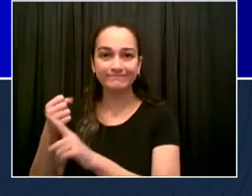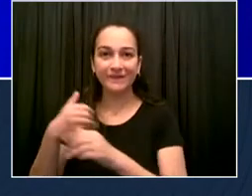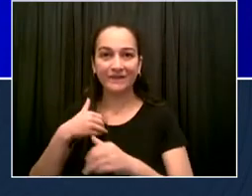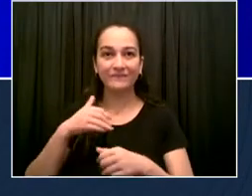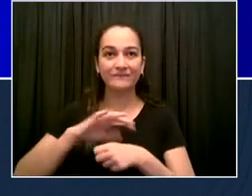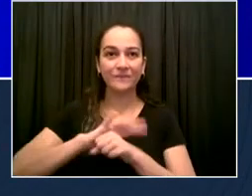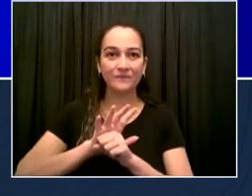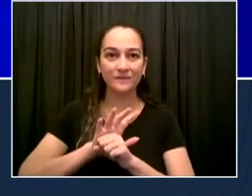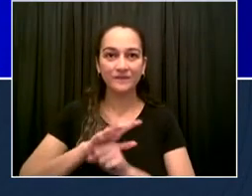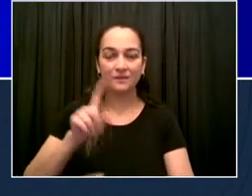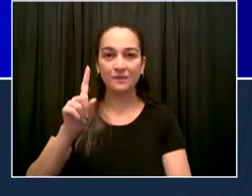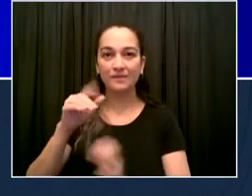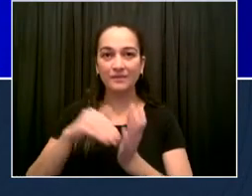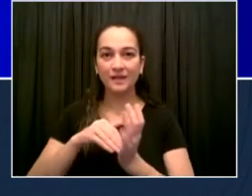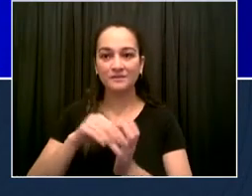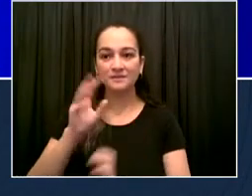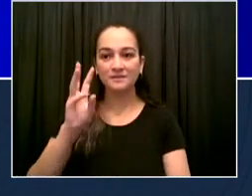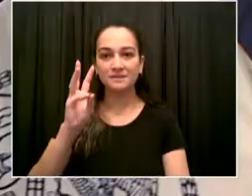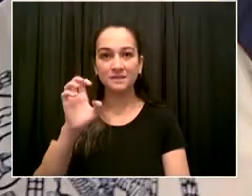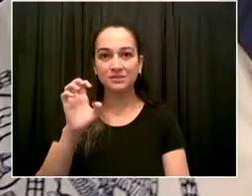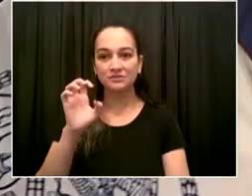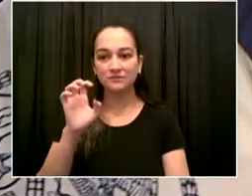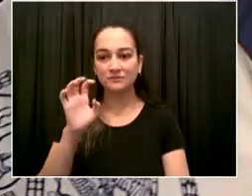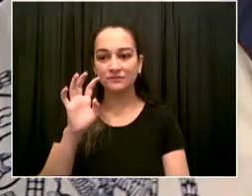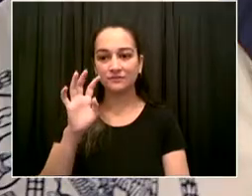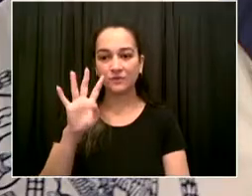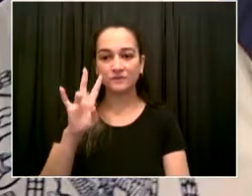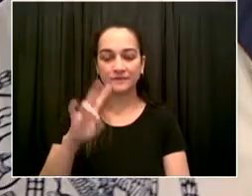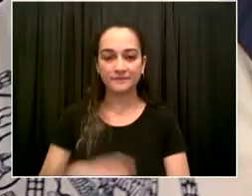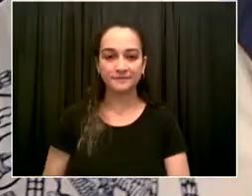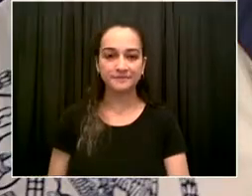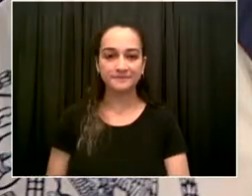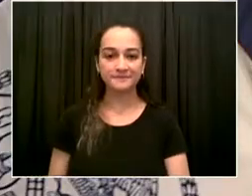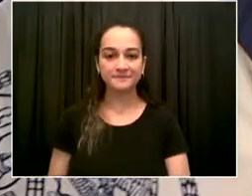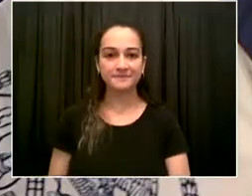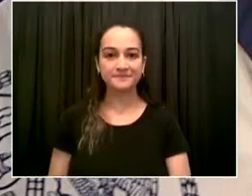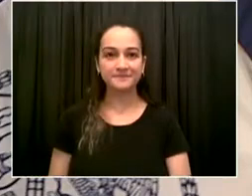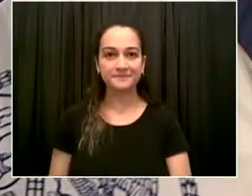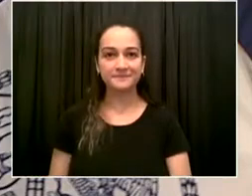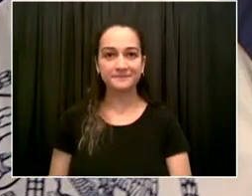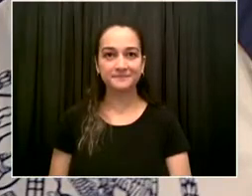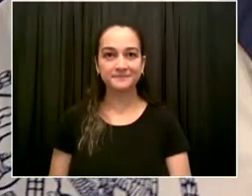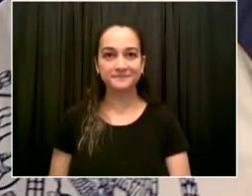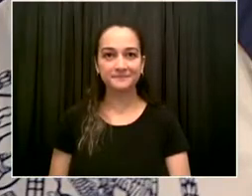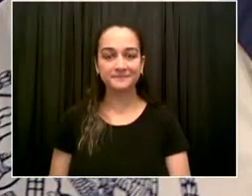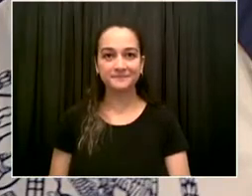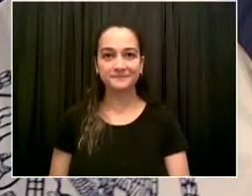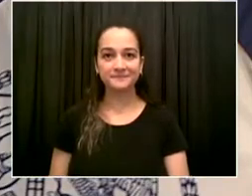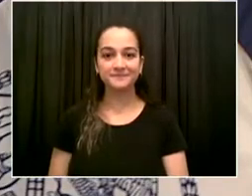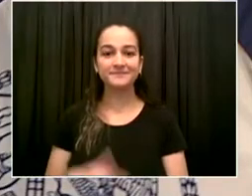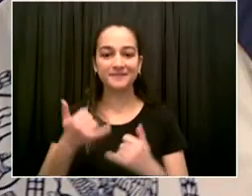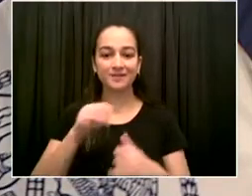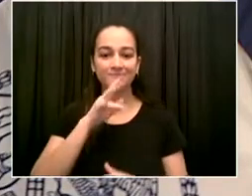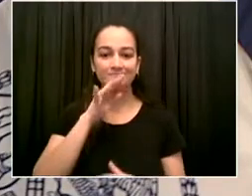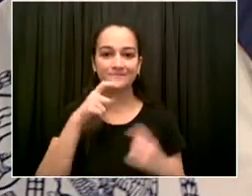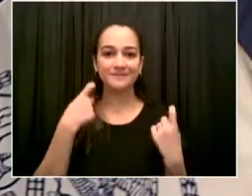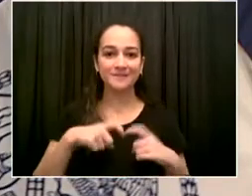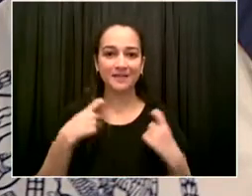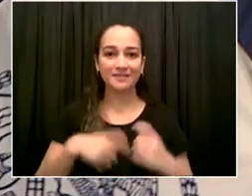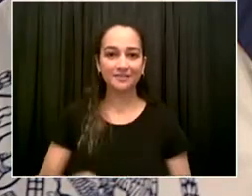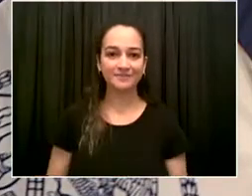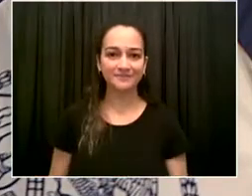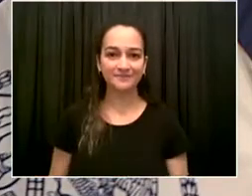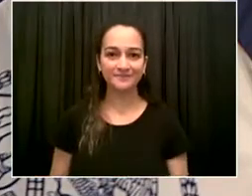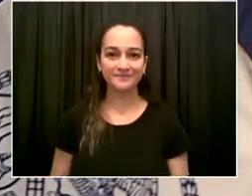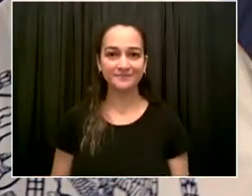1,647 cases. A few words in Spanish, going back to where we started on mental health, an issue that is of concern to every community in this